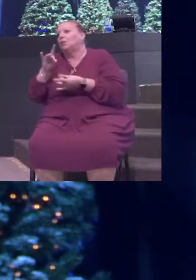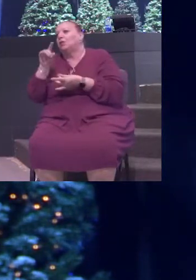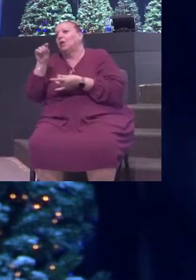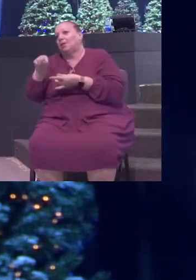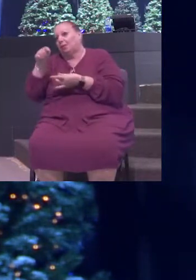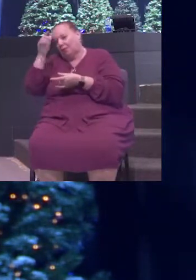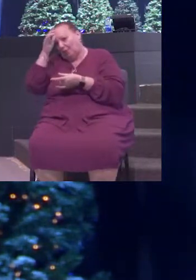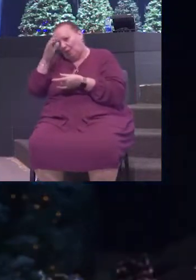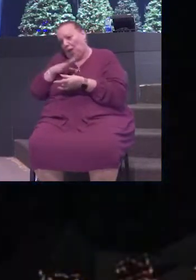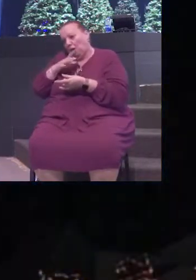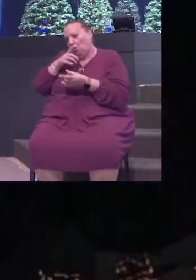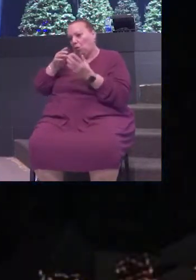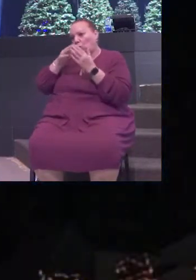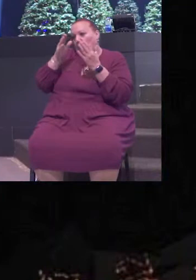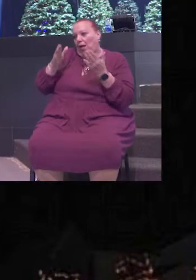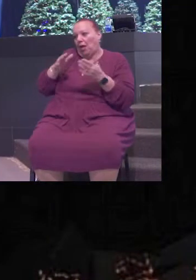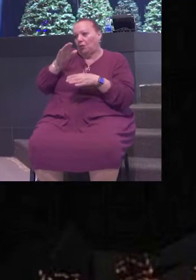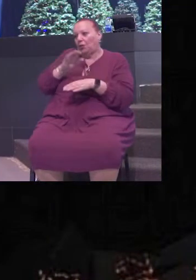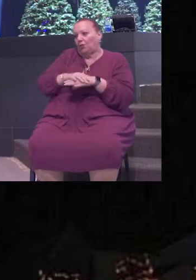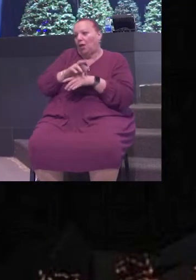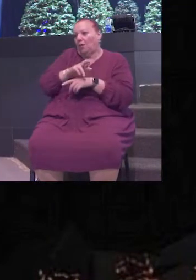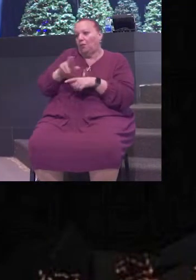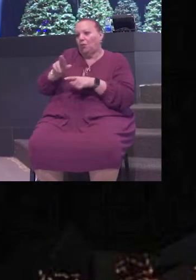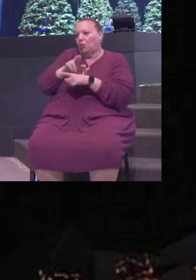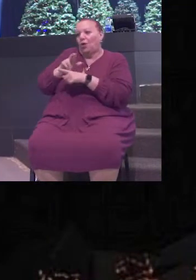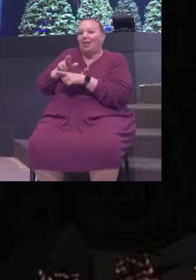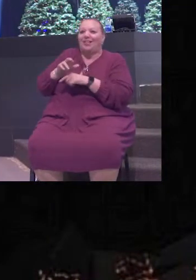this guy whose house is on the right.